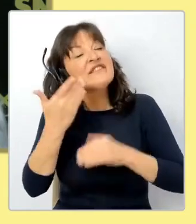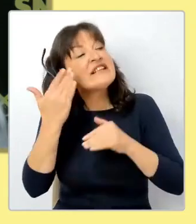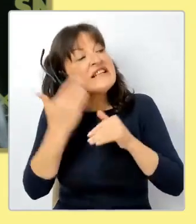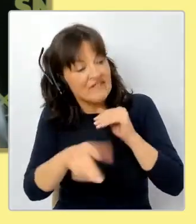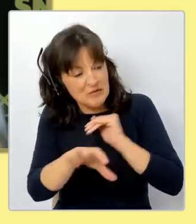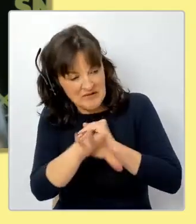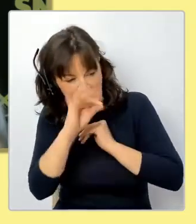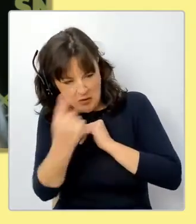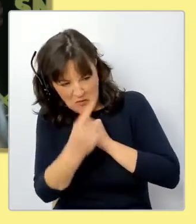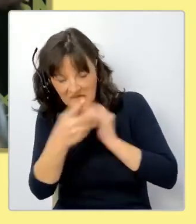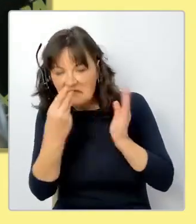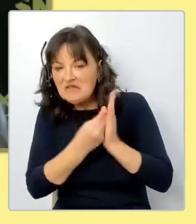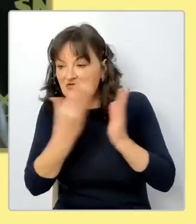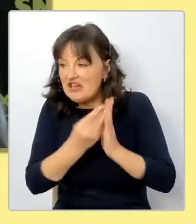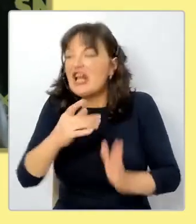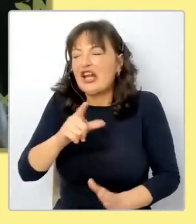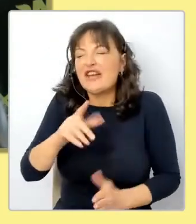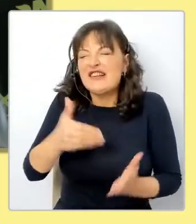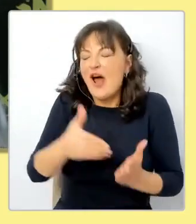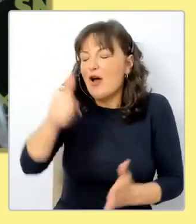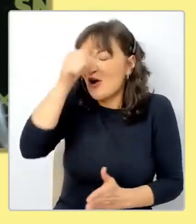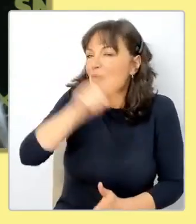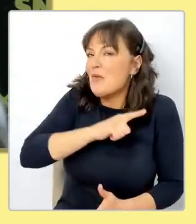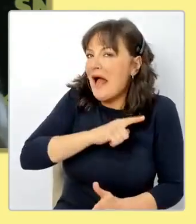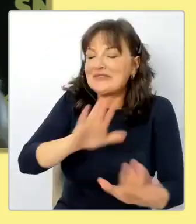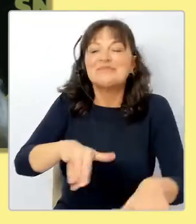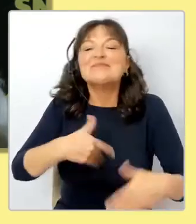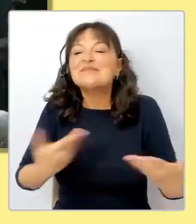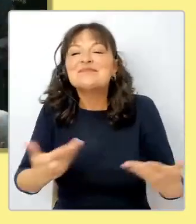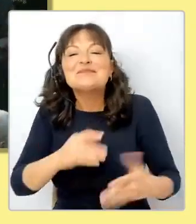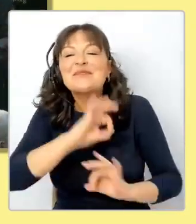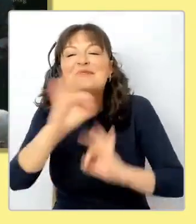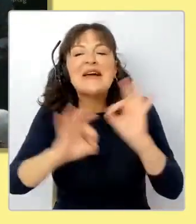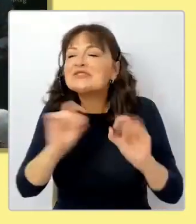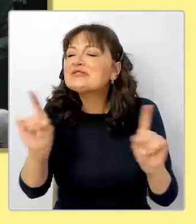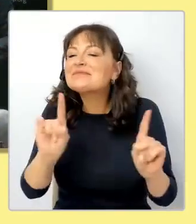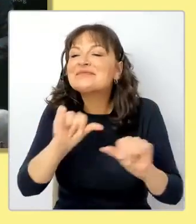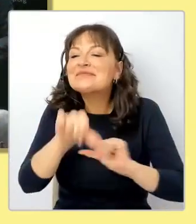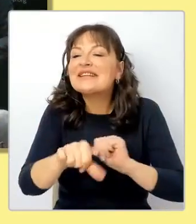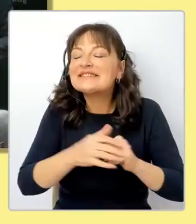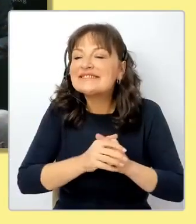why. But there we are. Please, we'll take a question here.